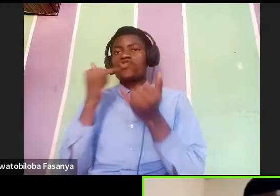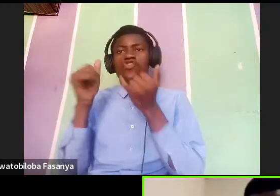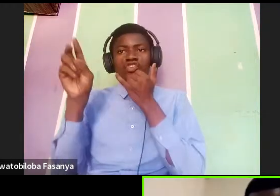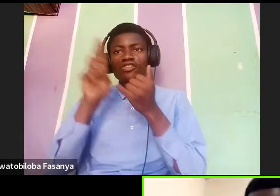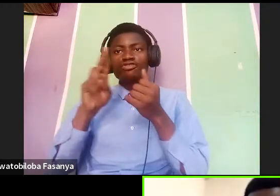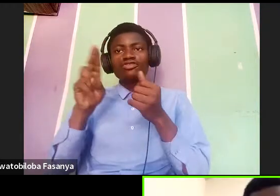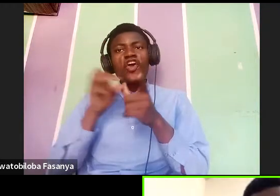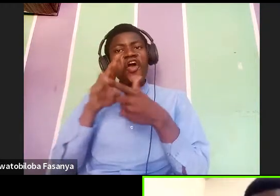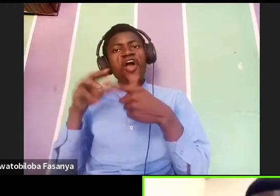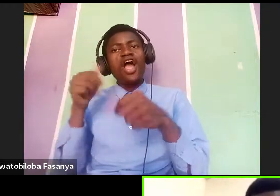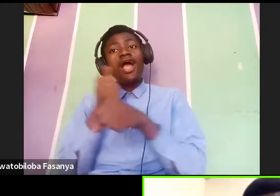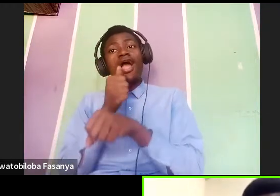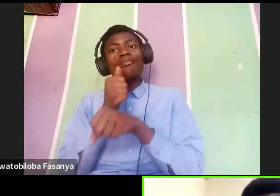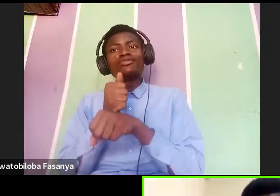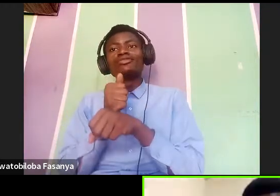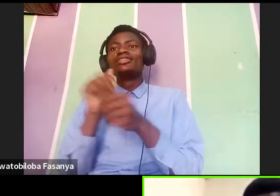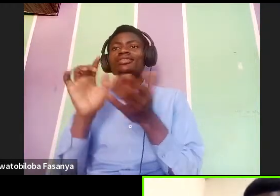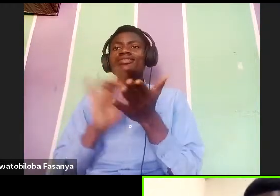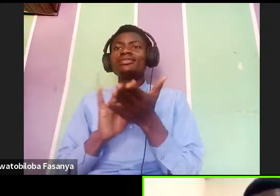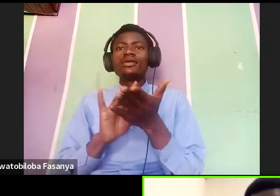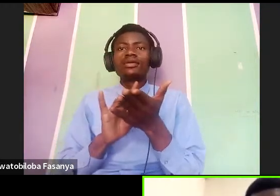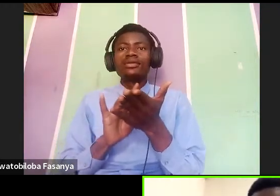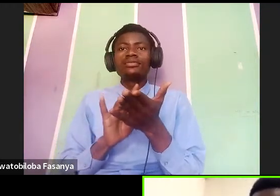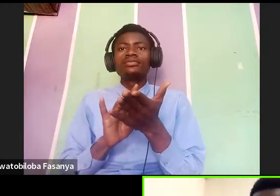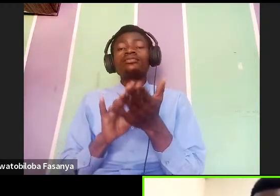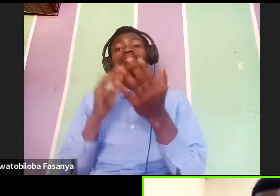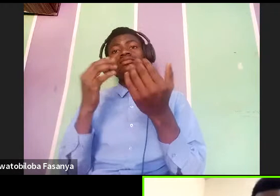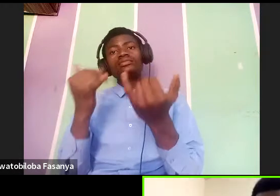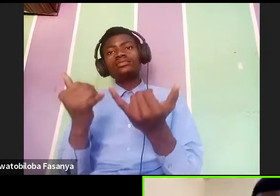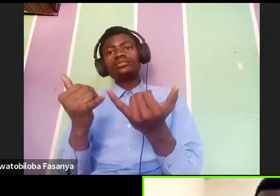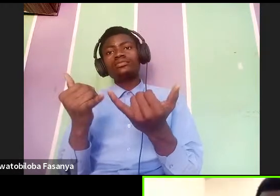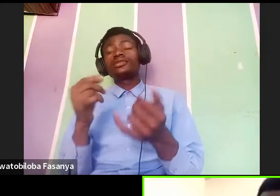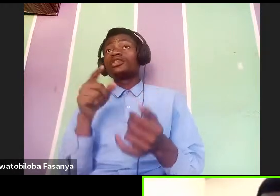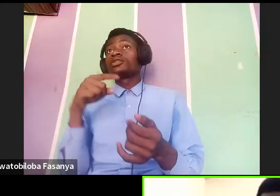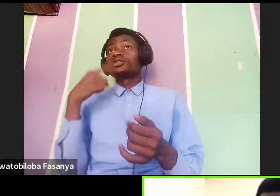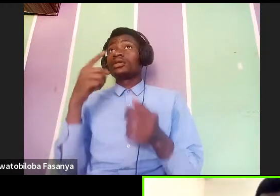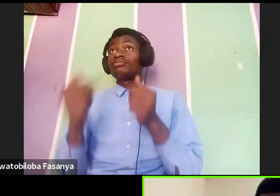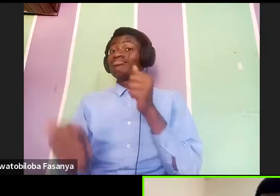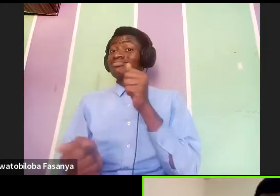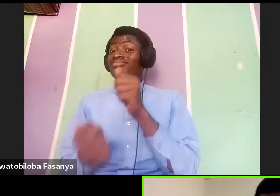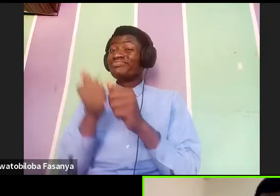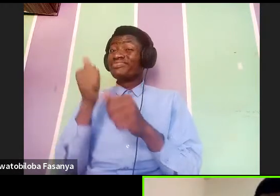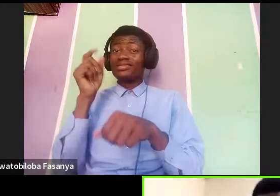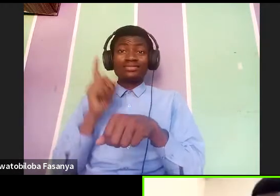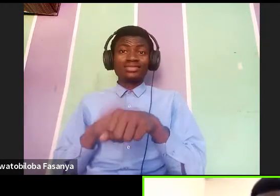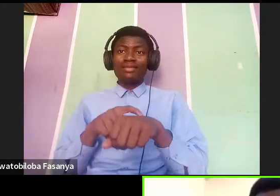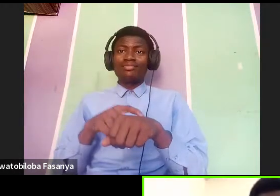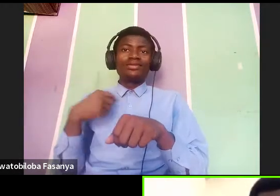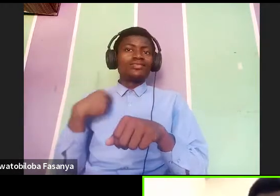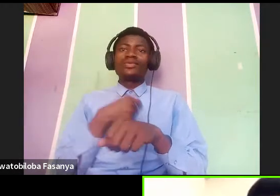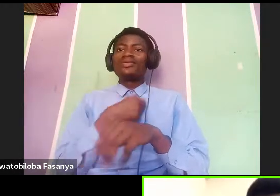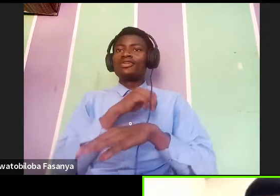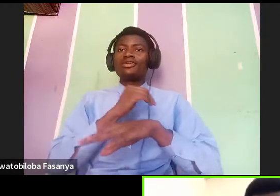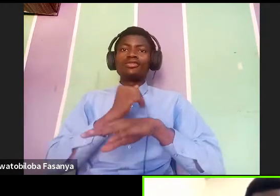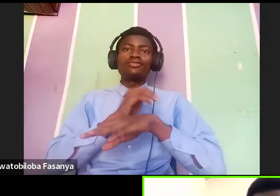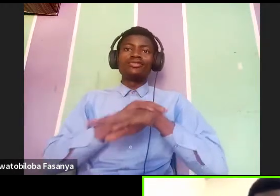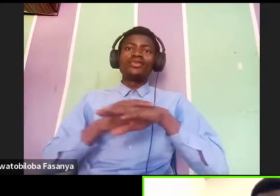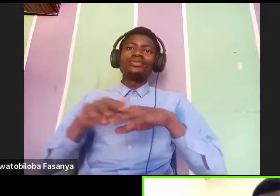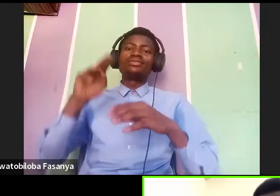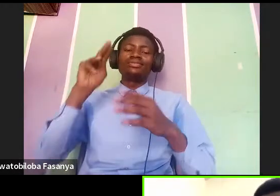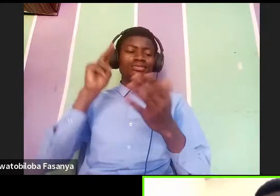management. And most times you don't need antibiotics for diarrhea diseases or even food